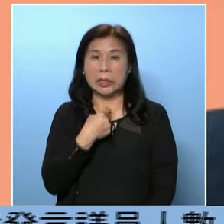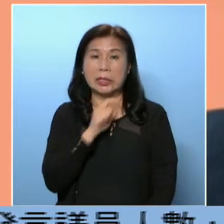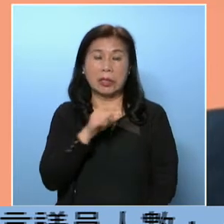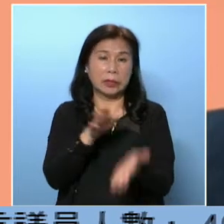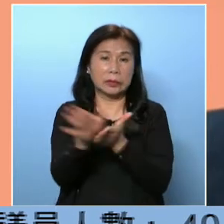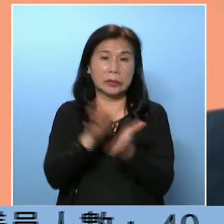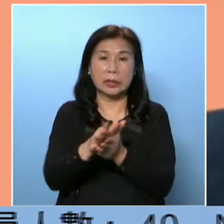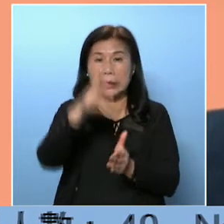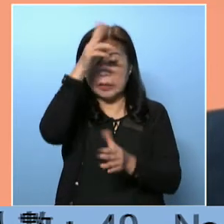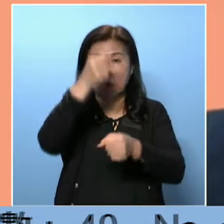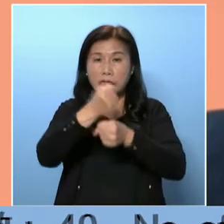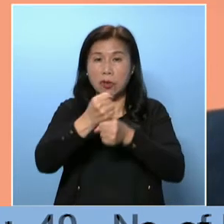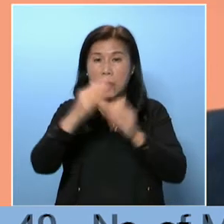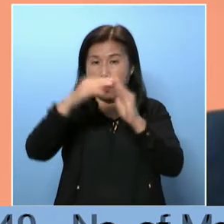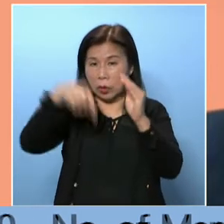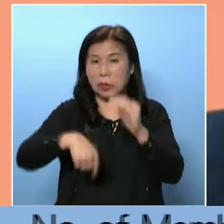Many people